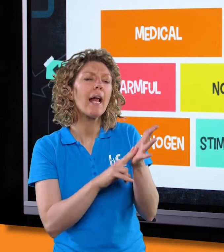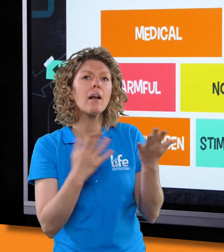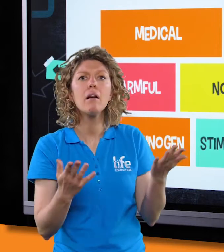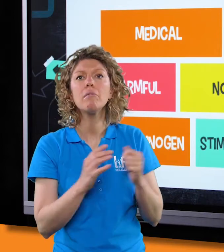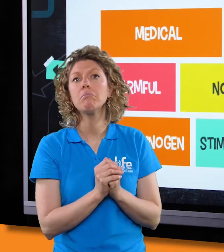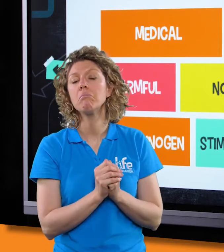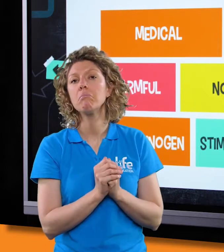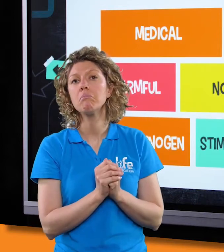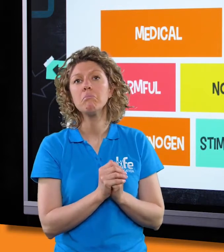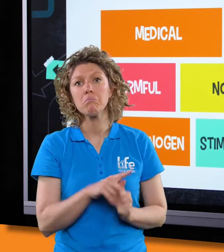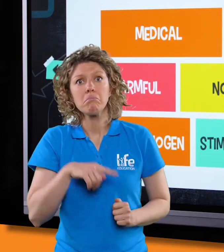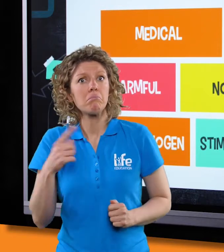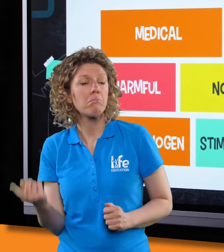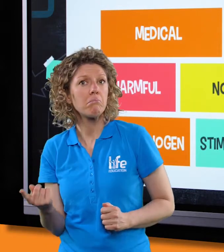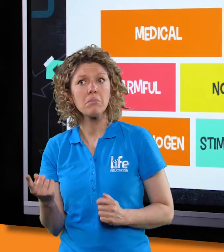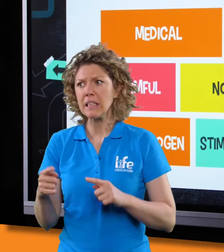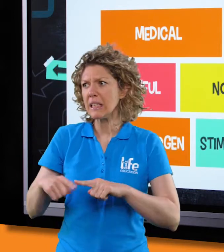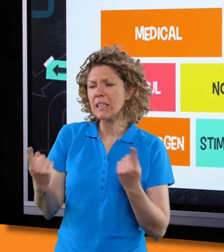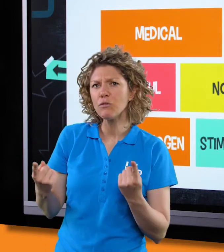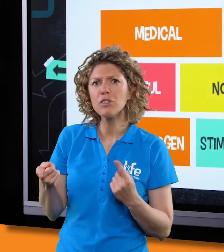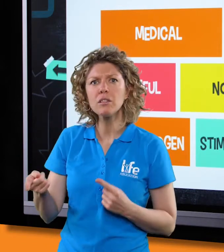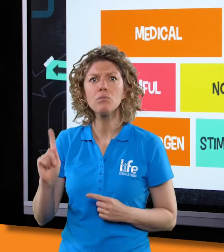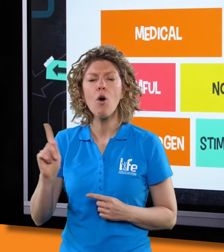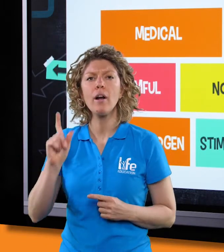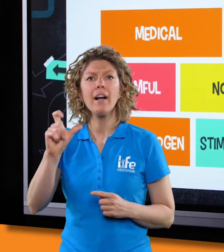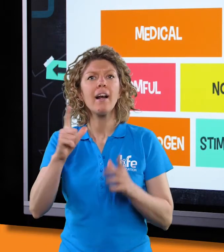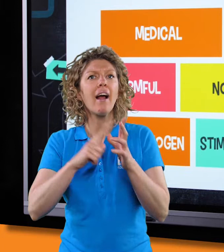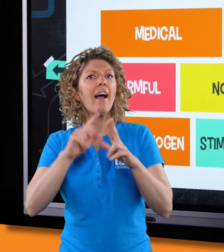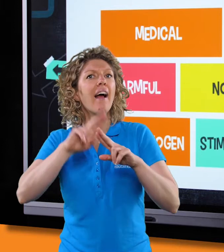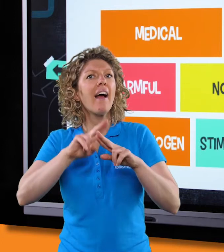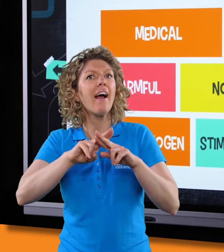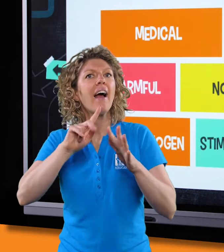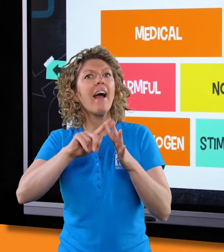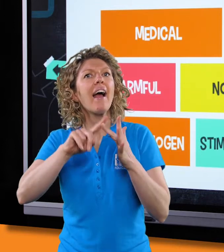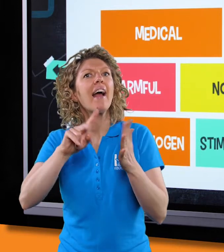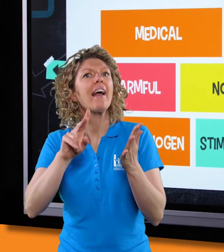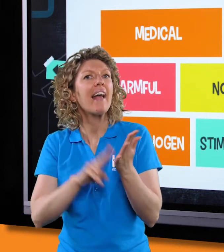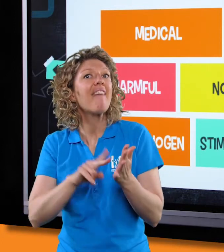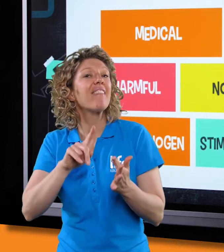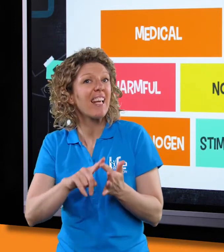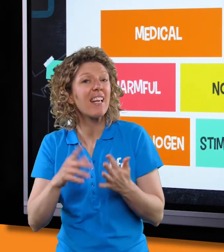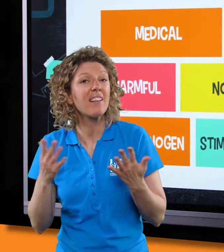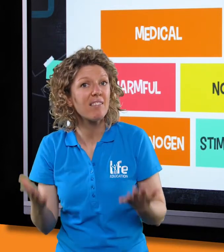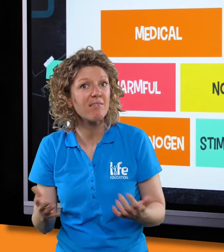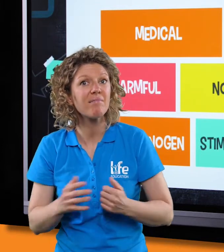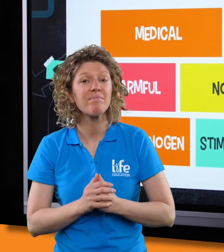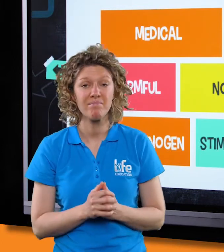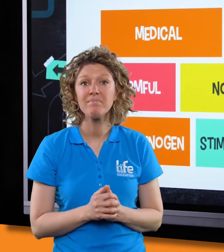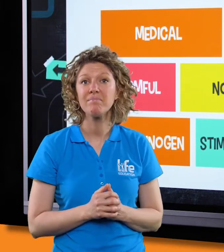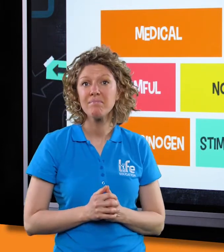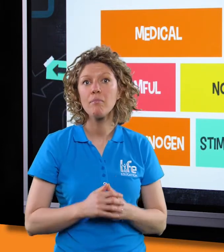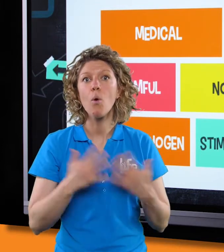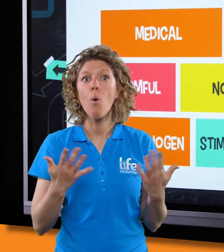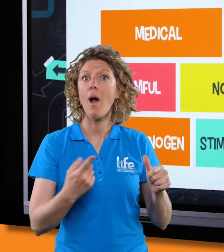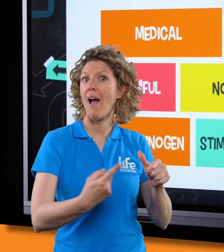Non-medical drugs are things like caffeine, that's found in some of those fizzy drinks and energy drinks and coffee. Also alcohol